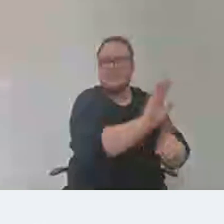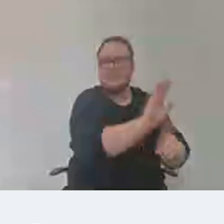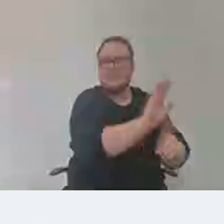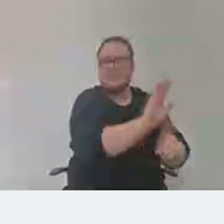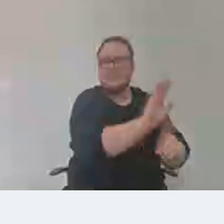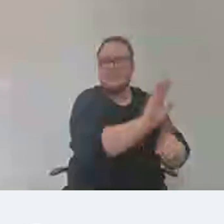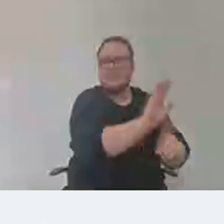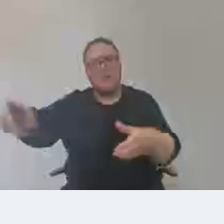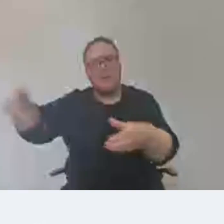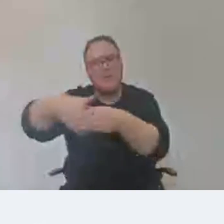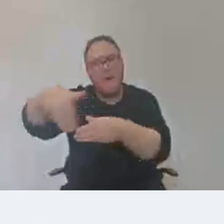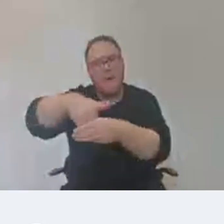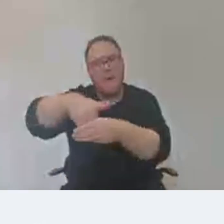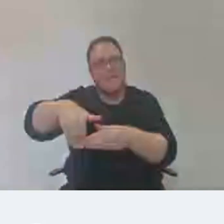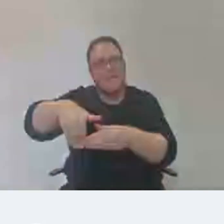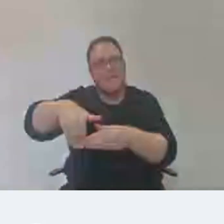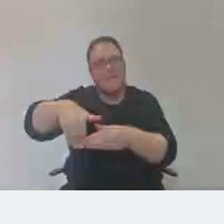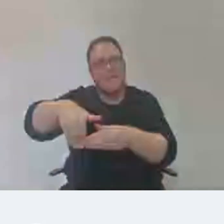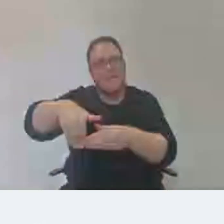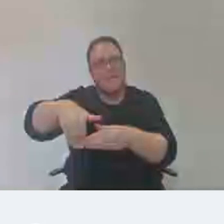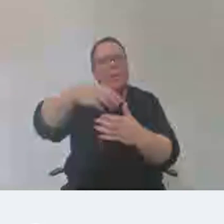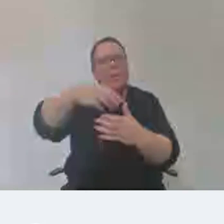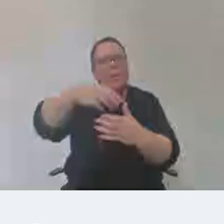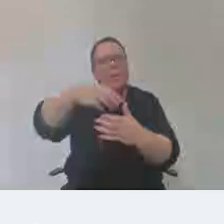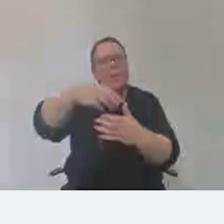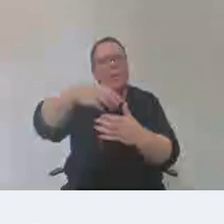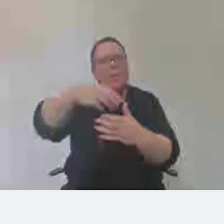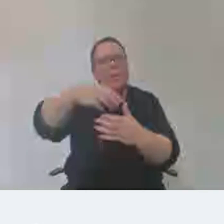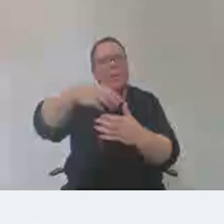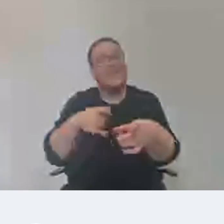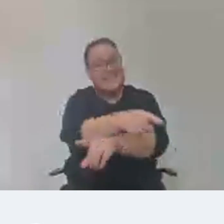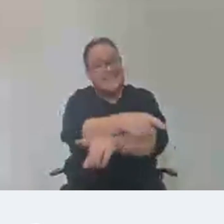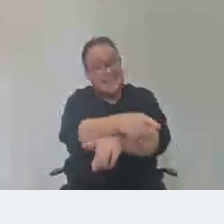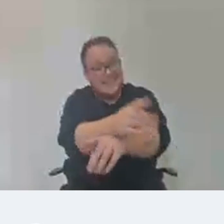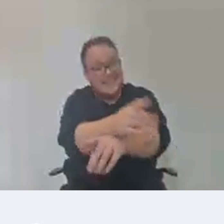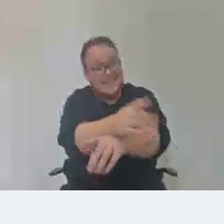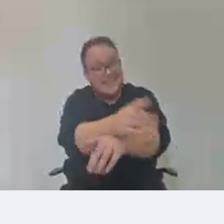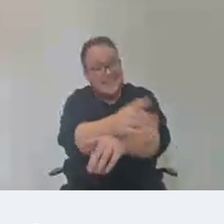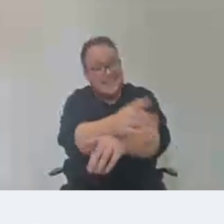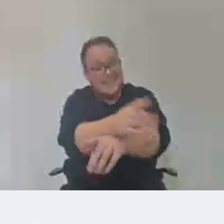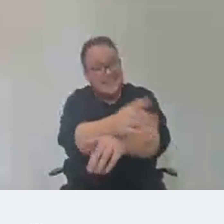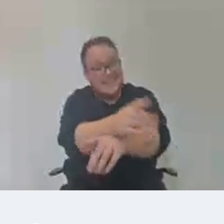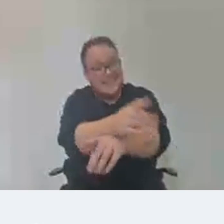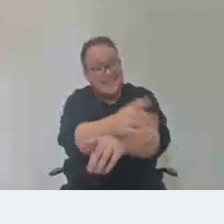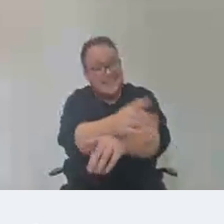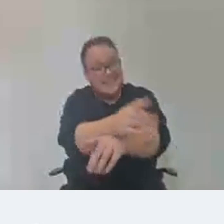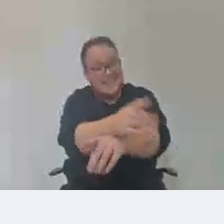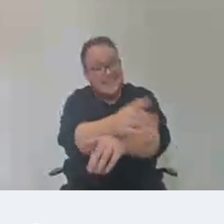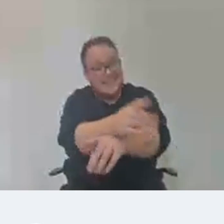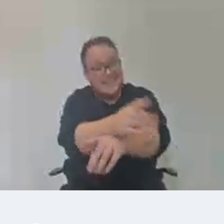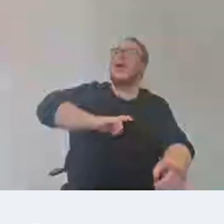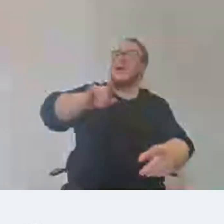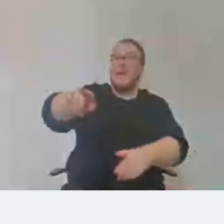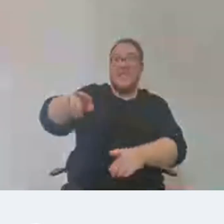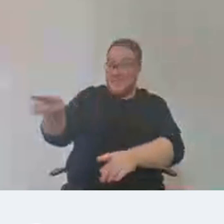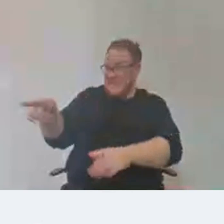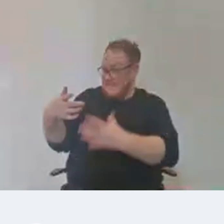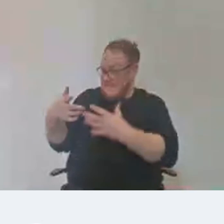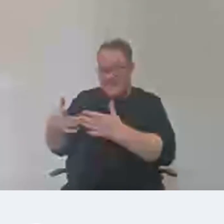give confidence to the public that actually they will get a good service from a physio who might be best